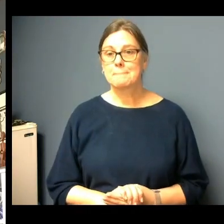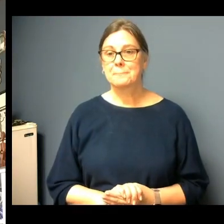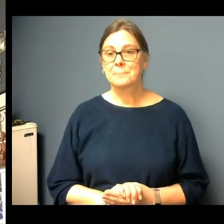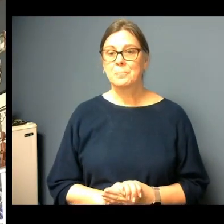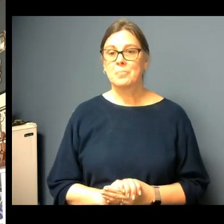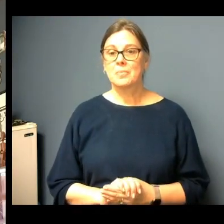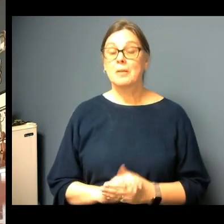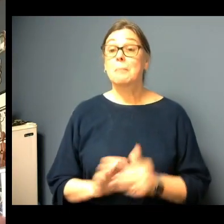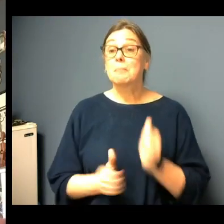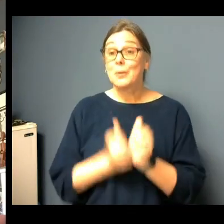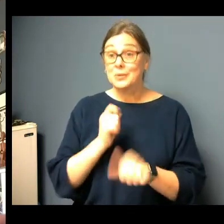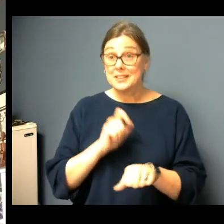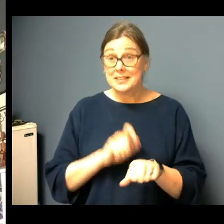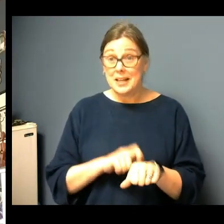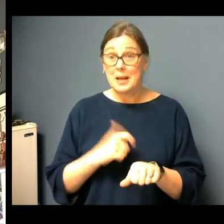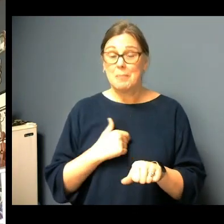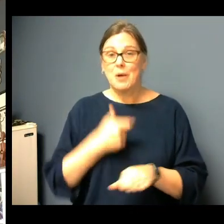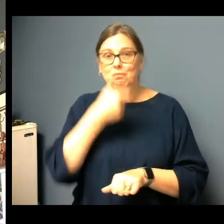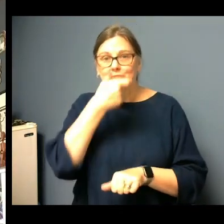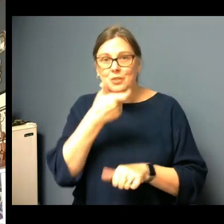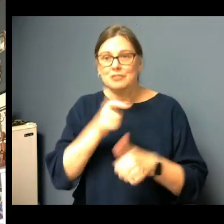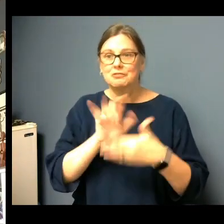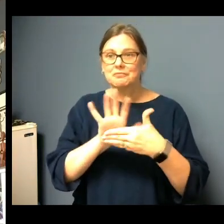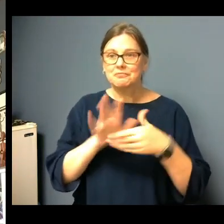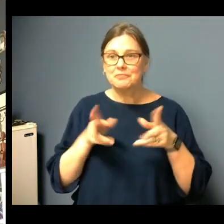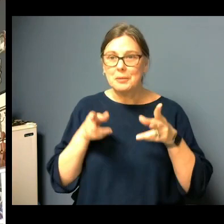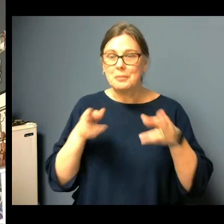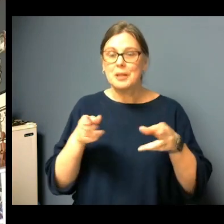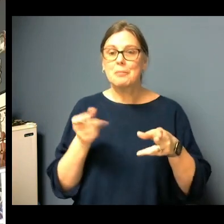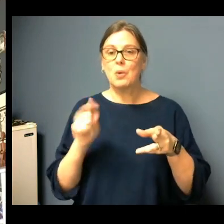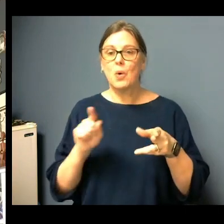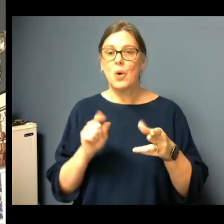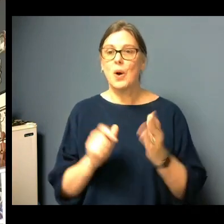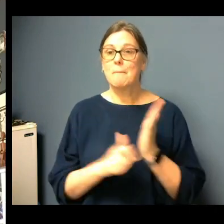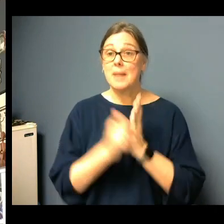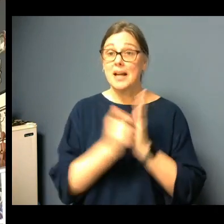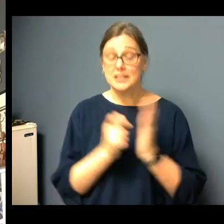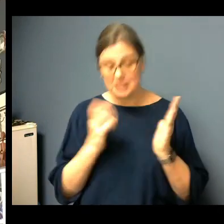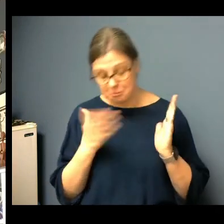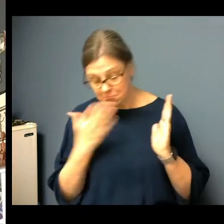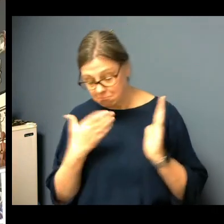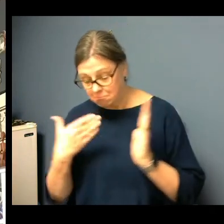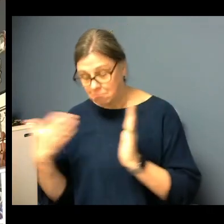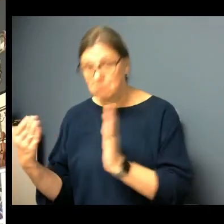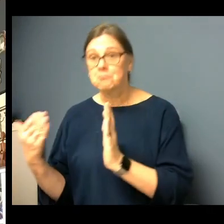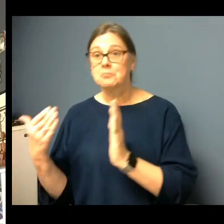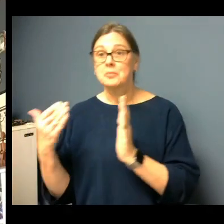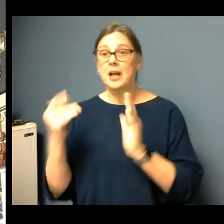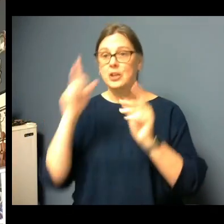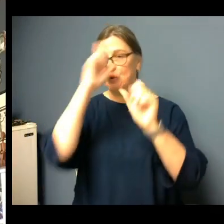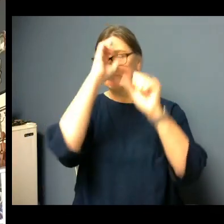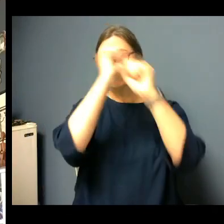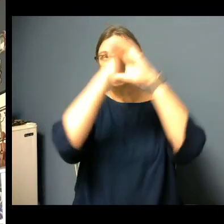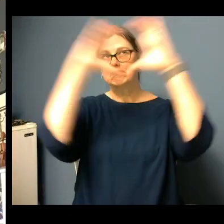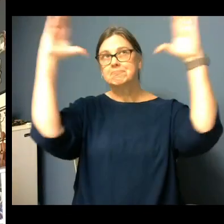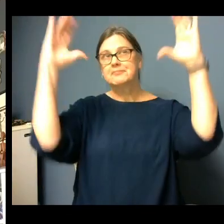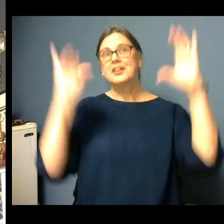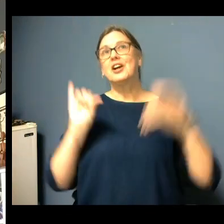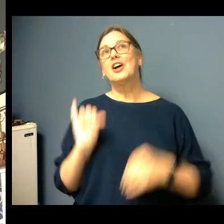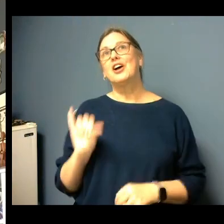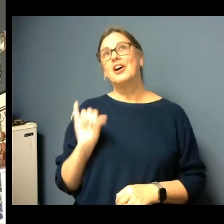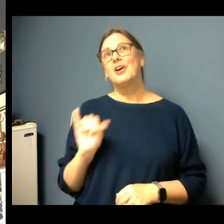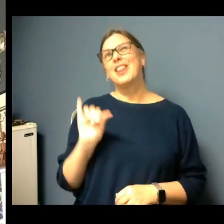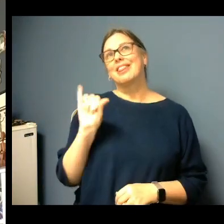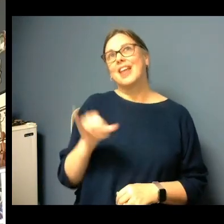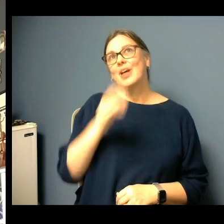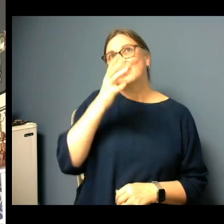in and we look at them while we watch the film clip. So I've given you a couple of sites where you can kind of get a sense of some of those magazines and how women are portrayed, and you've got some